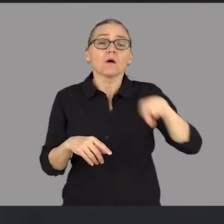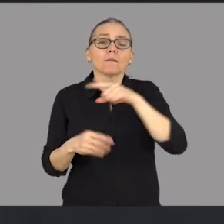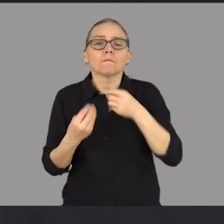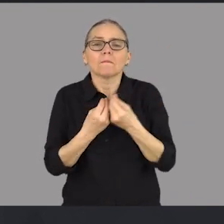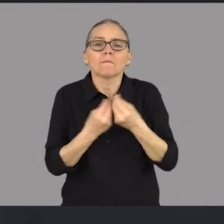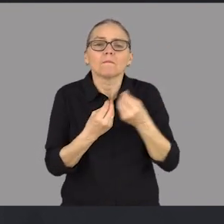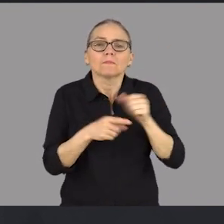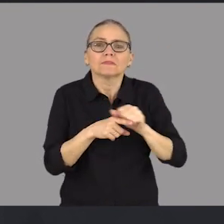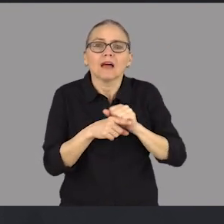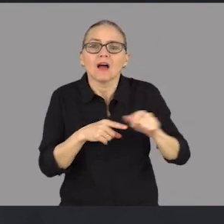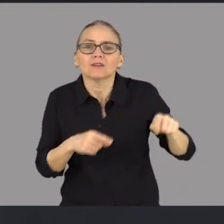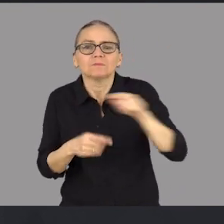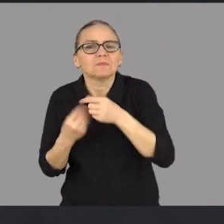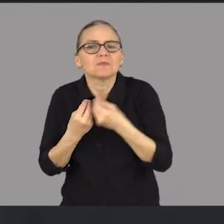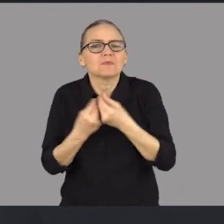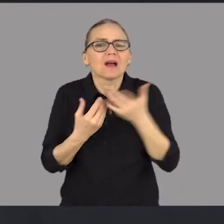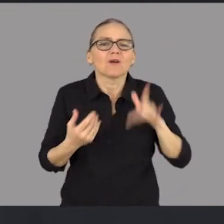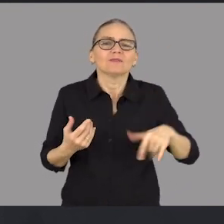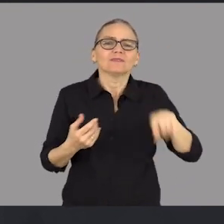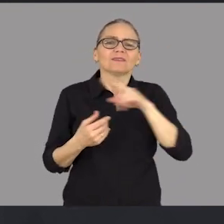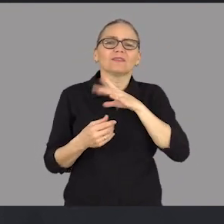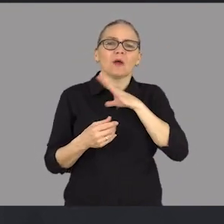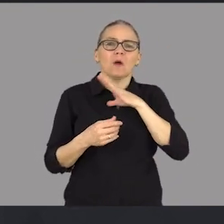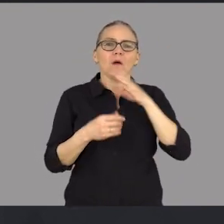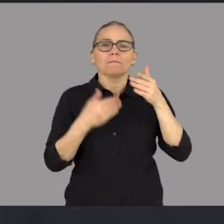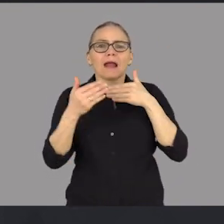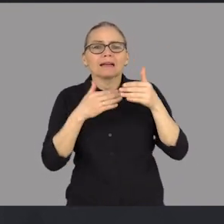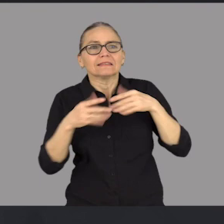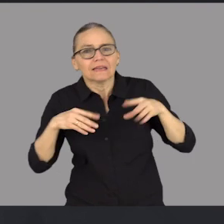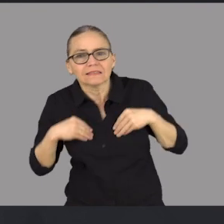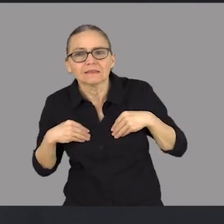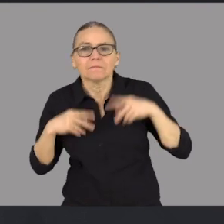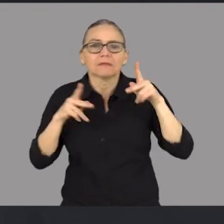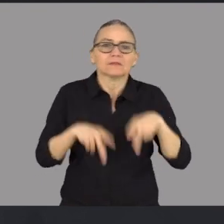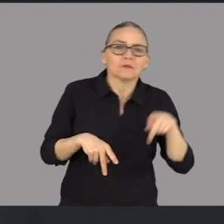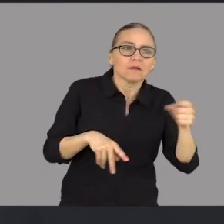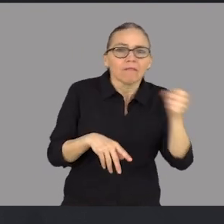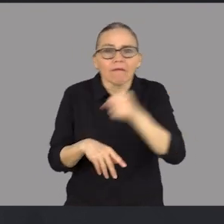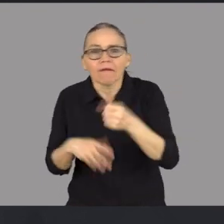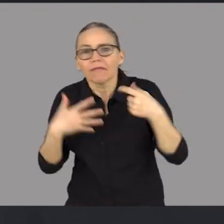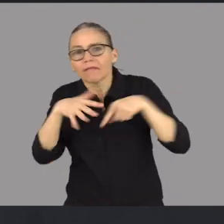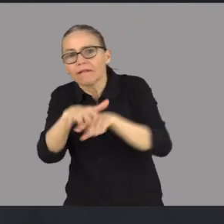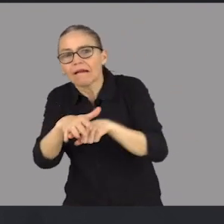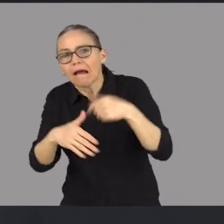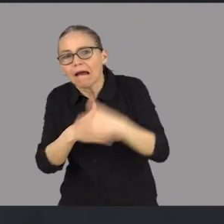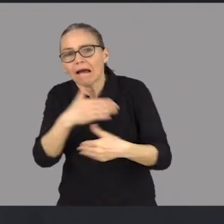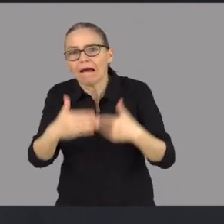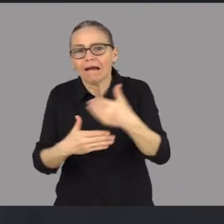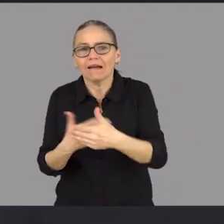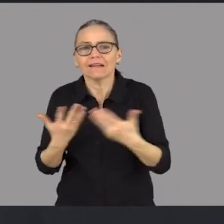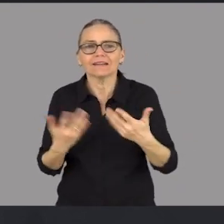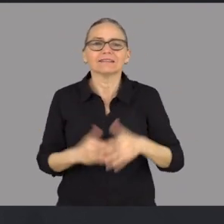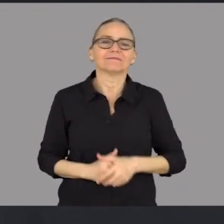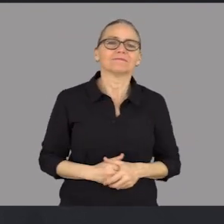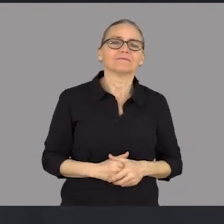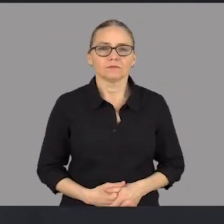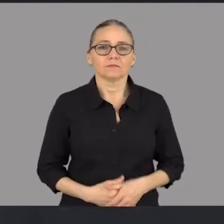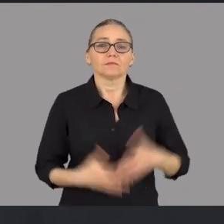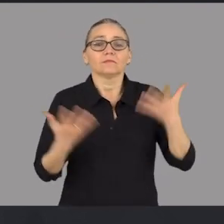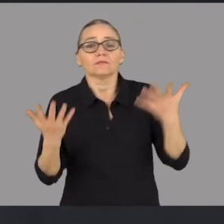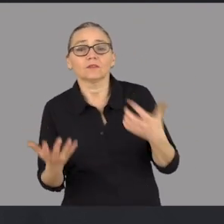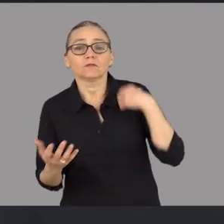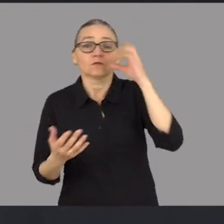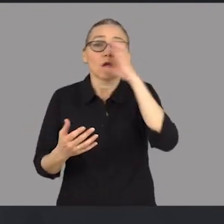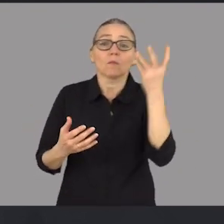but more often than not, we haven't done a lot of internships. We've done some. Usually, because we have a lot of